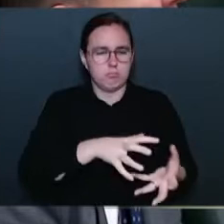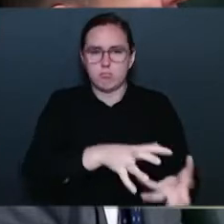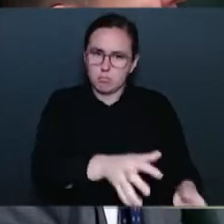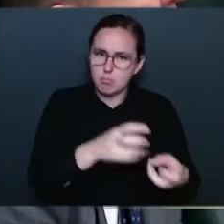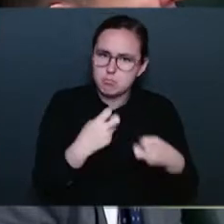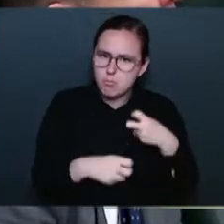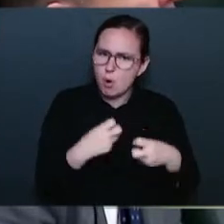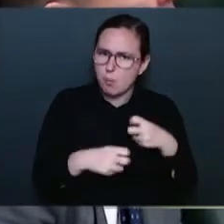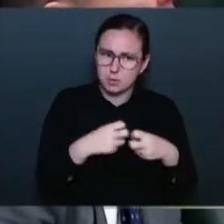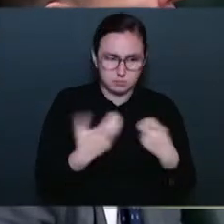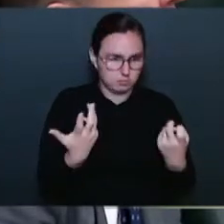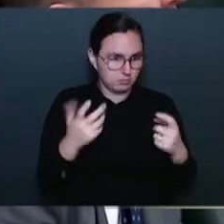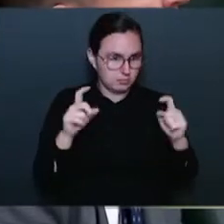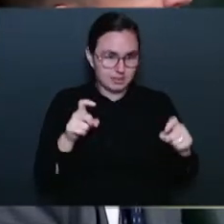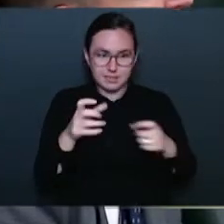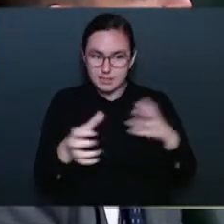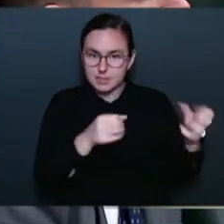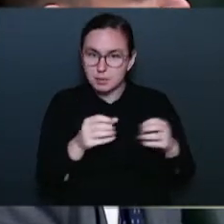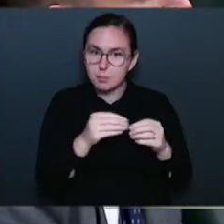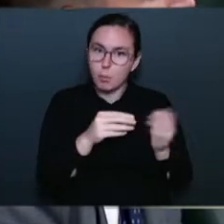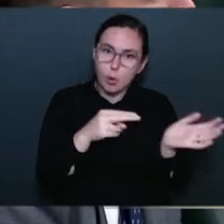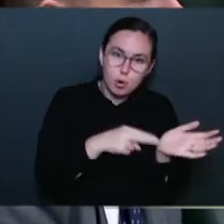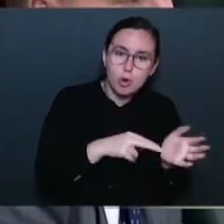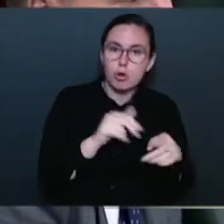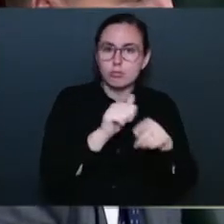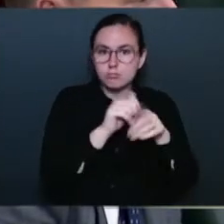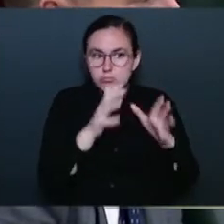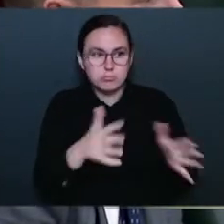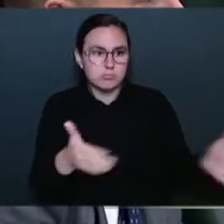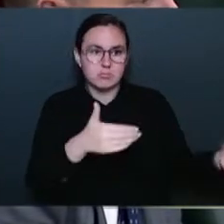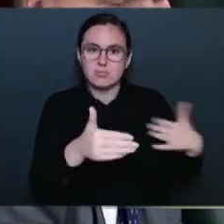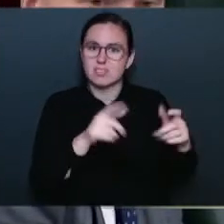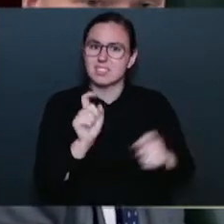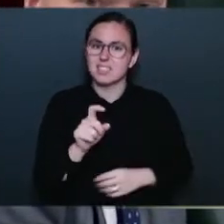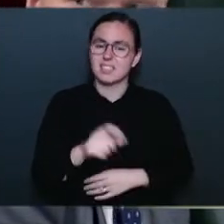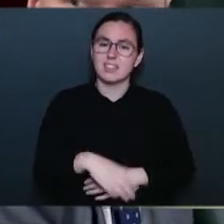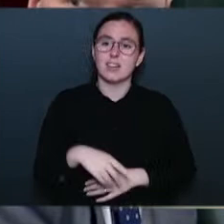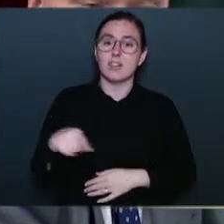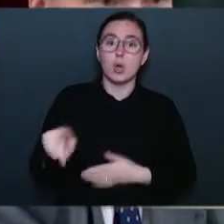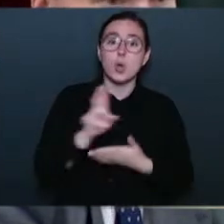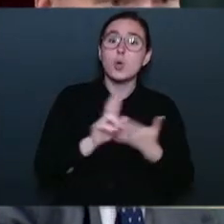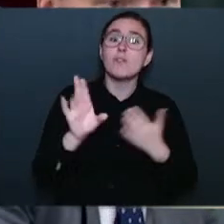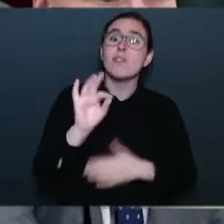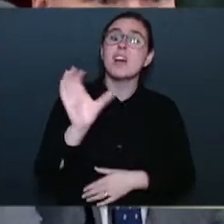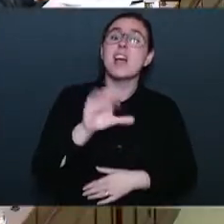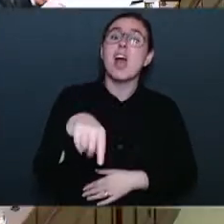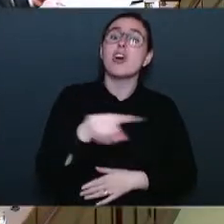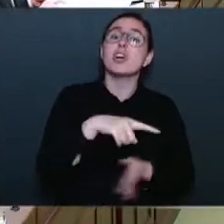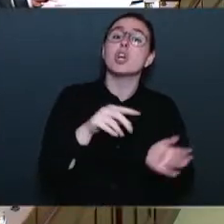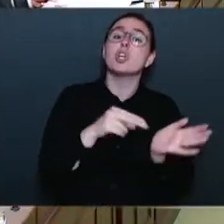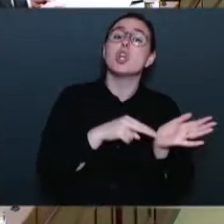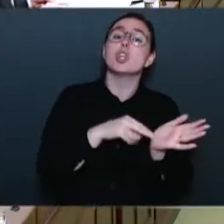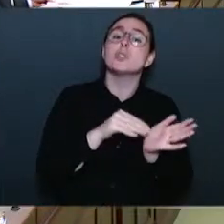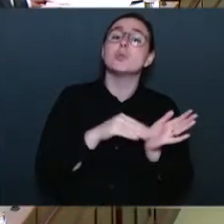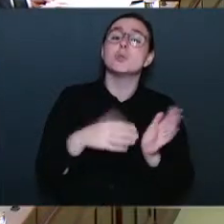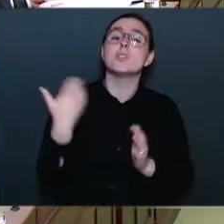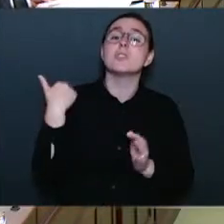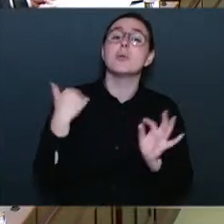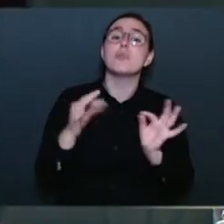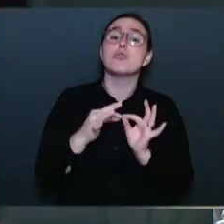up tuition on University of Calgary nursing students eight percent this year and 10 percent last year will you reverse it the premiere